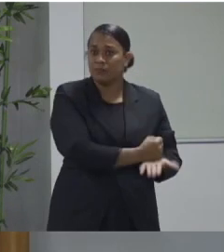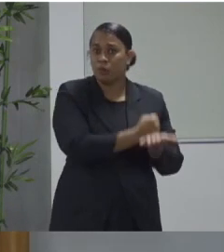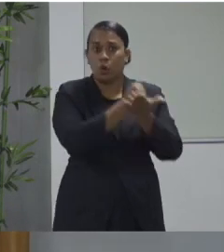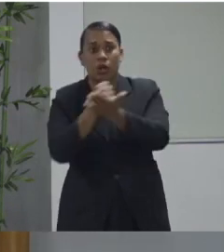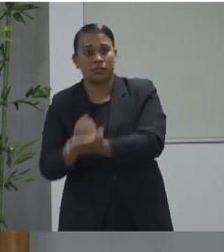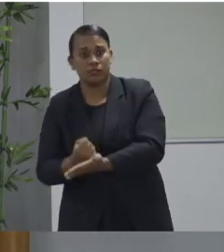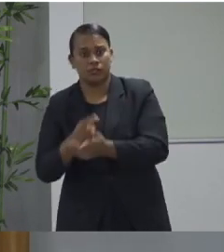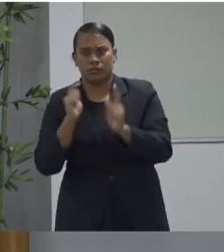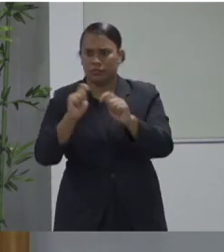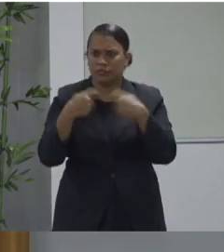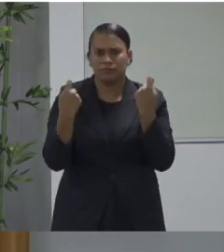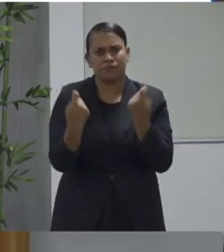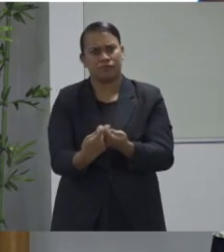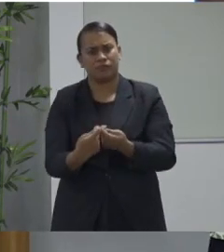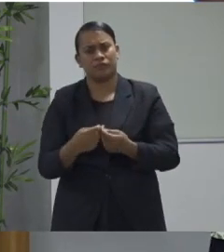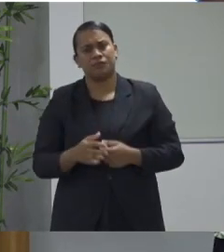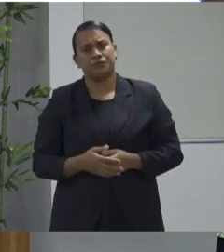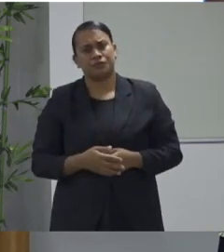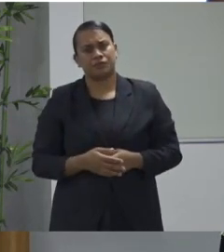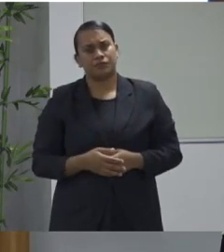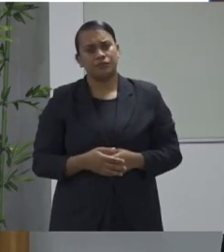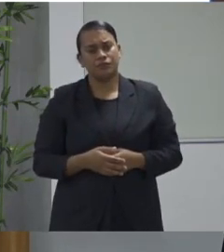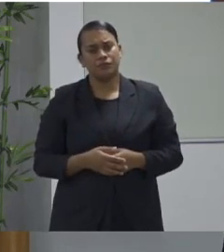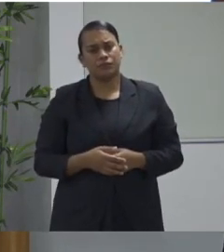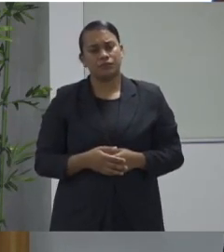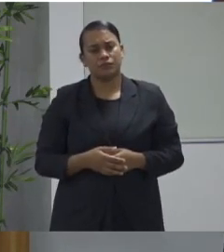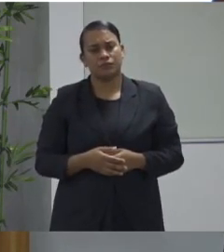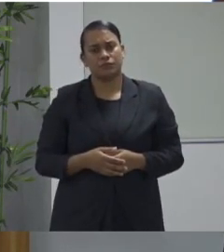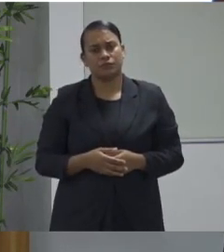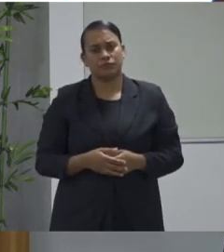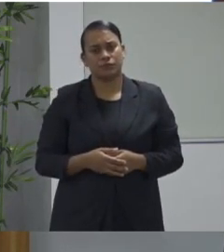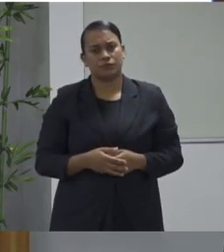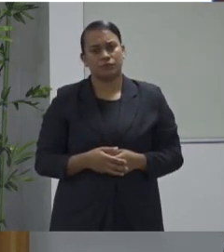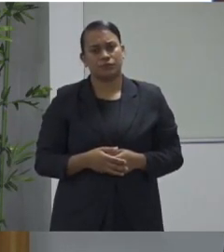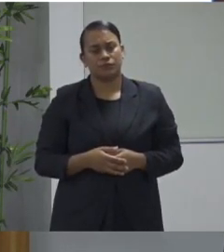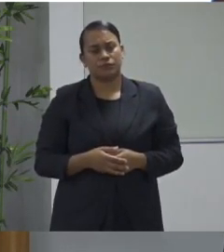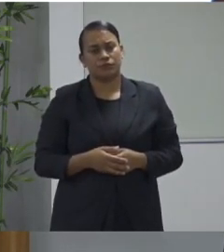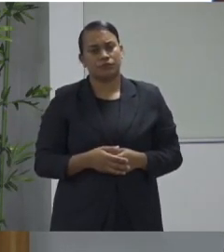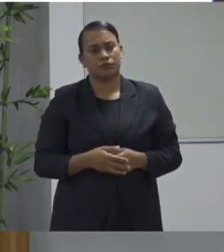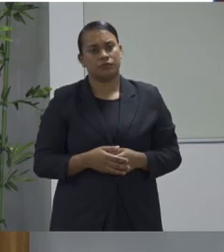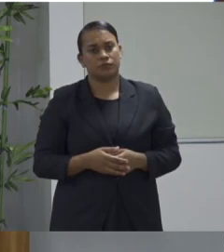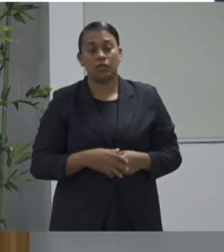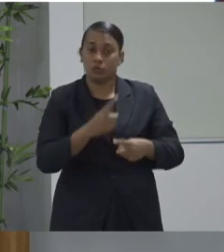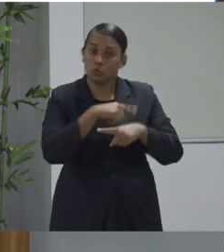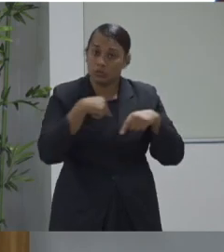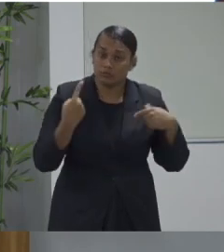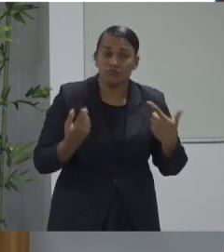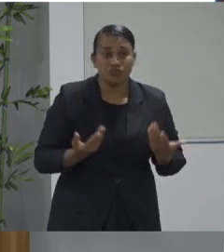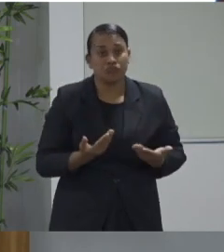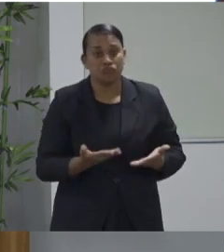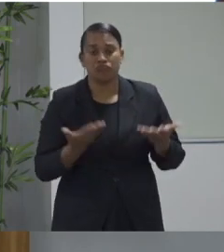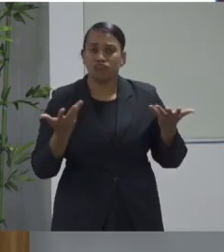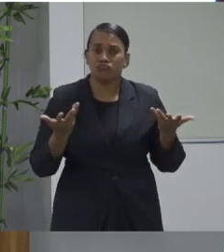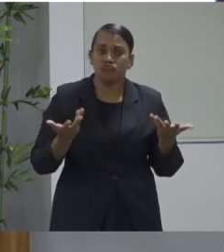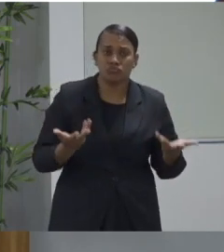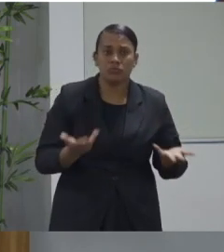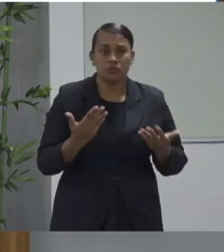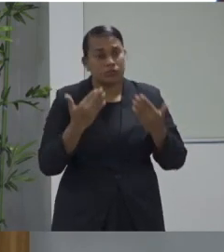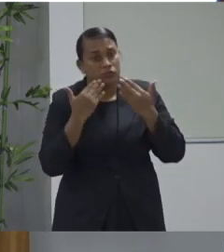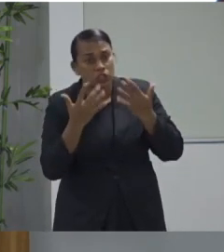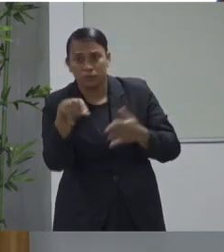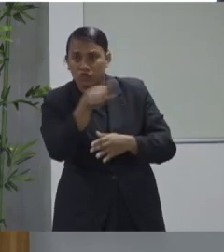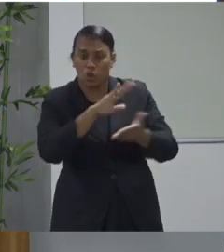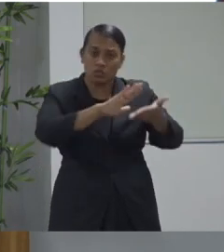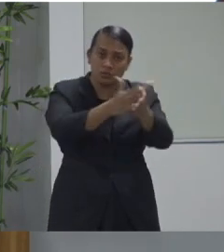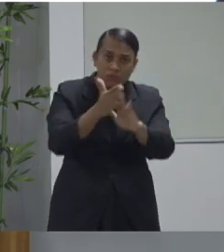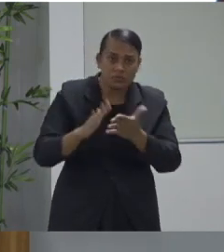appeal to our friends and families in Lautoka, the villages, the communities,